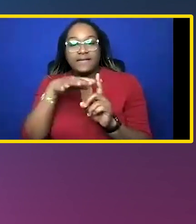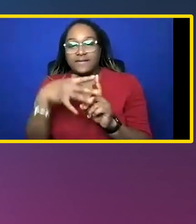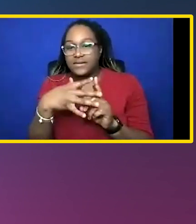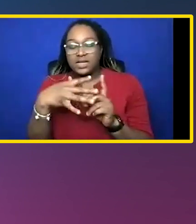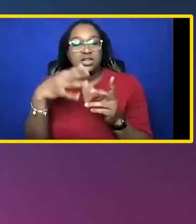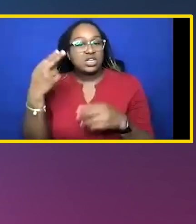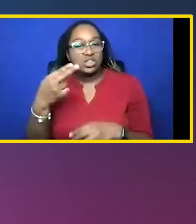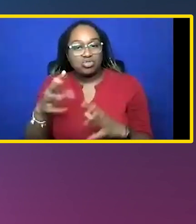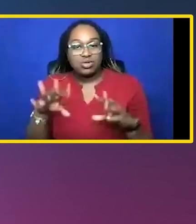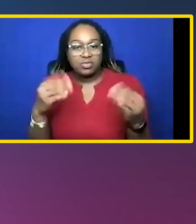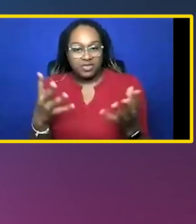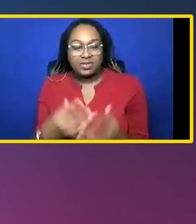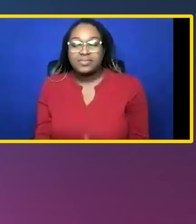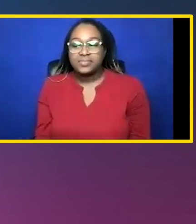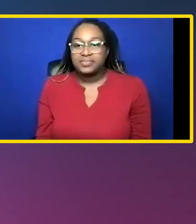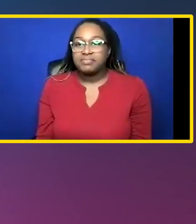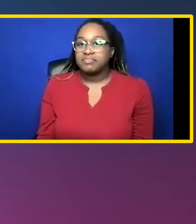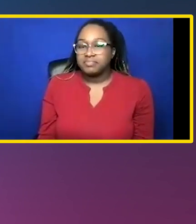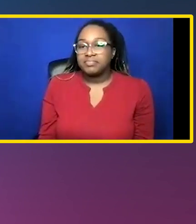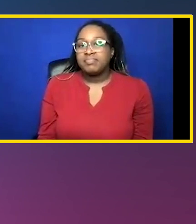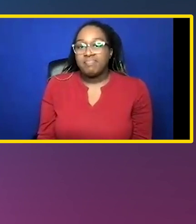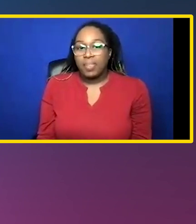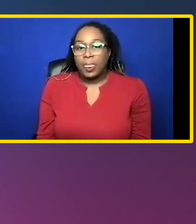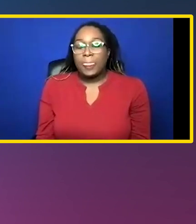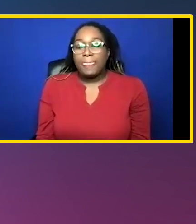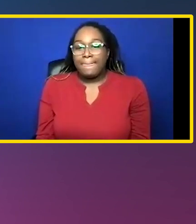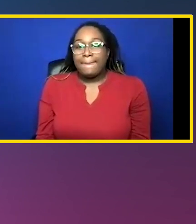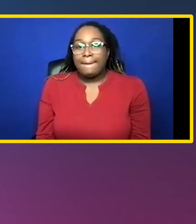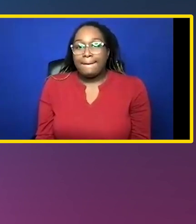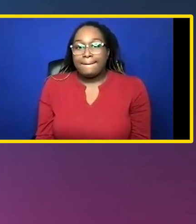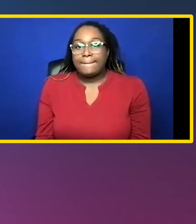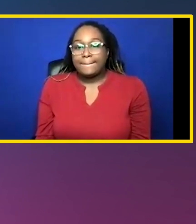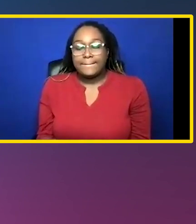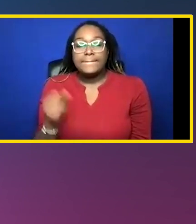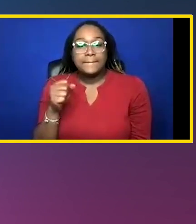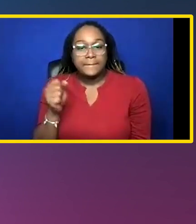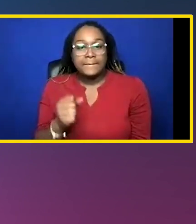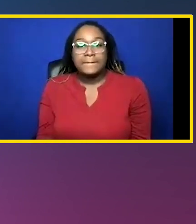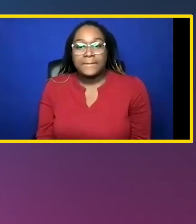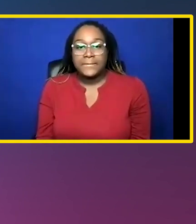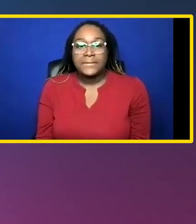history have provided them. Mm, mm, mm. Yeah.